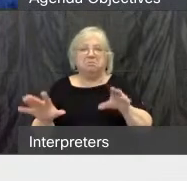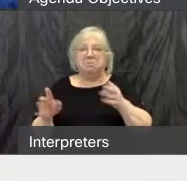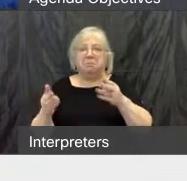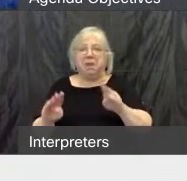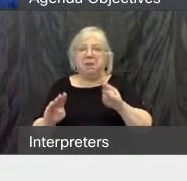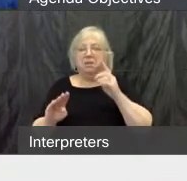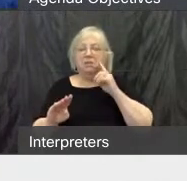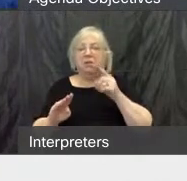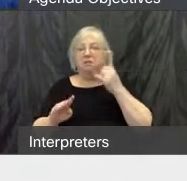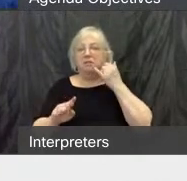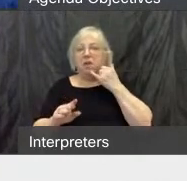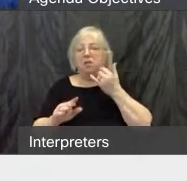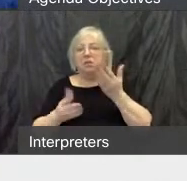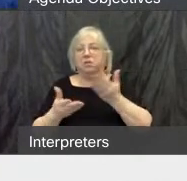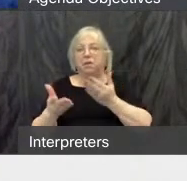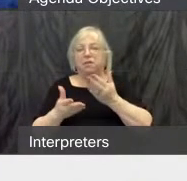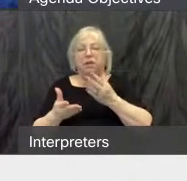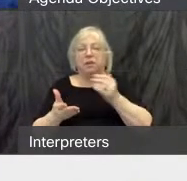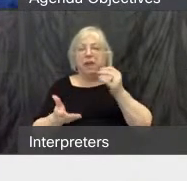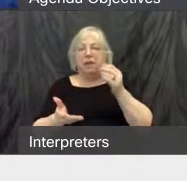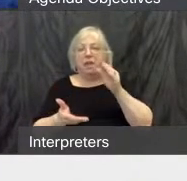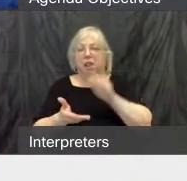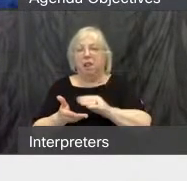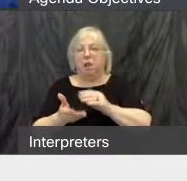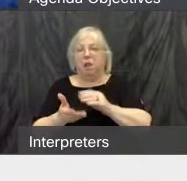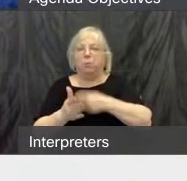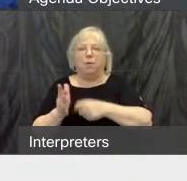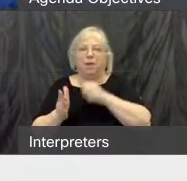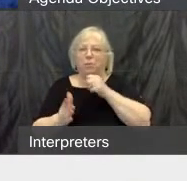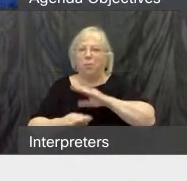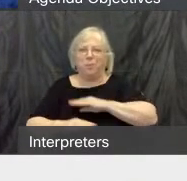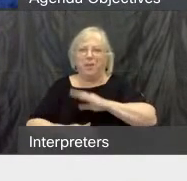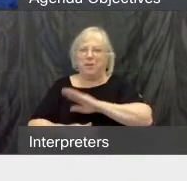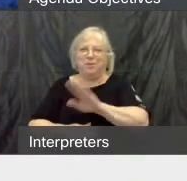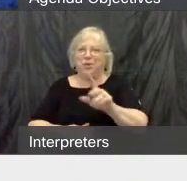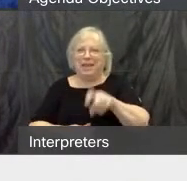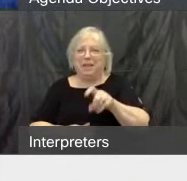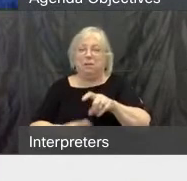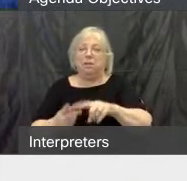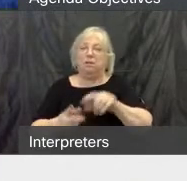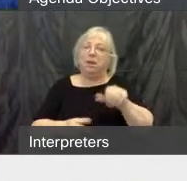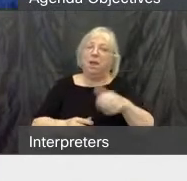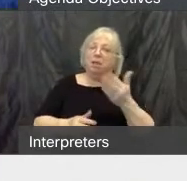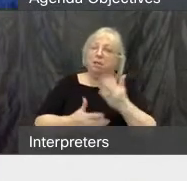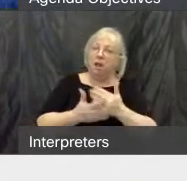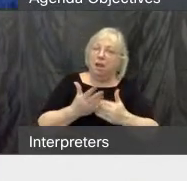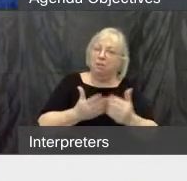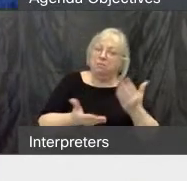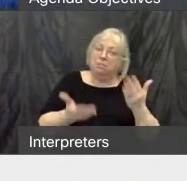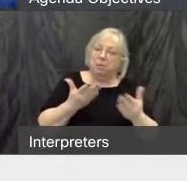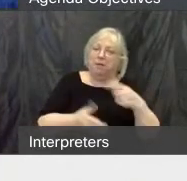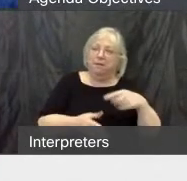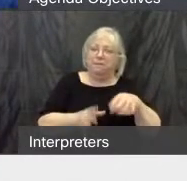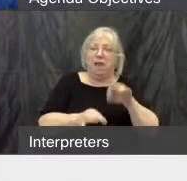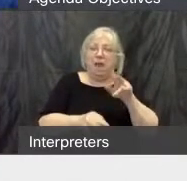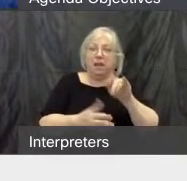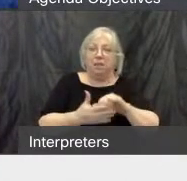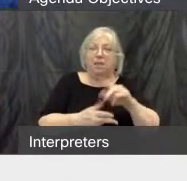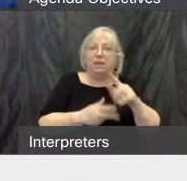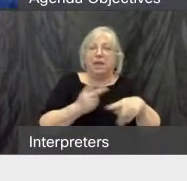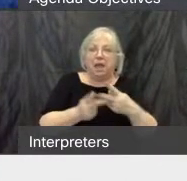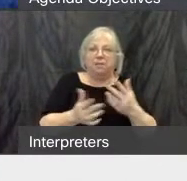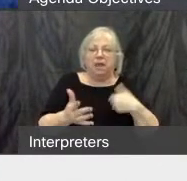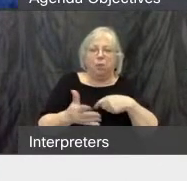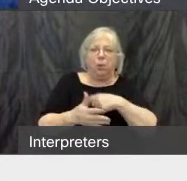get 10 great things, and the lowest price won't come near to meeting your needs. On the other hand, you may be able to find out this is the type of thing that